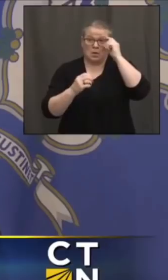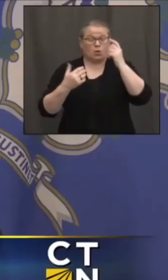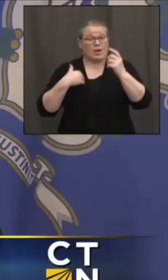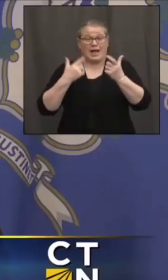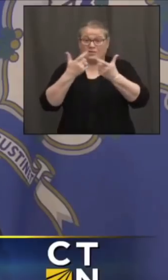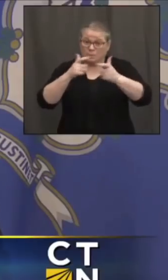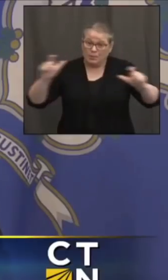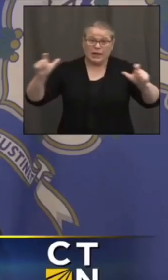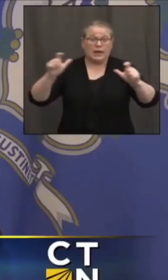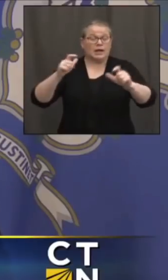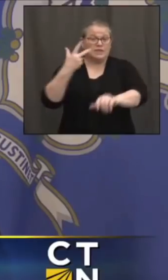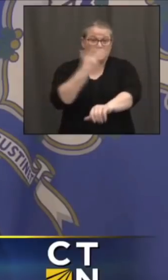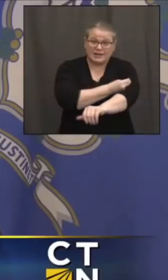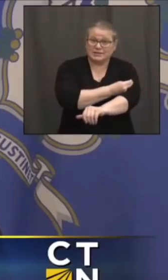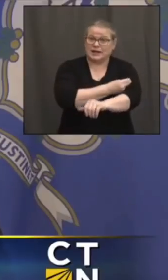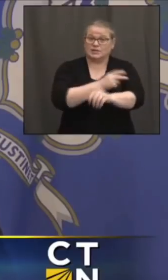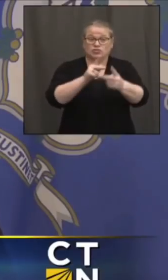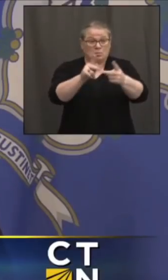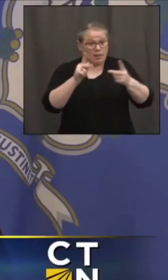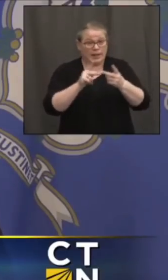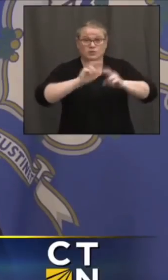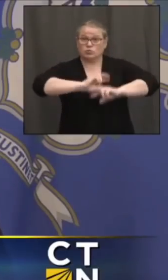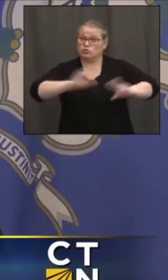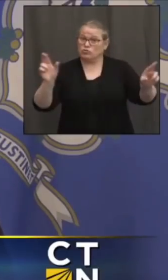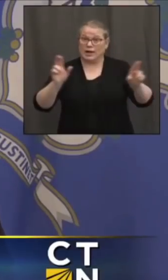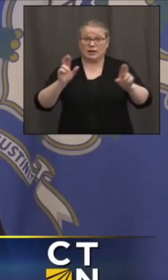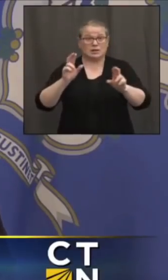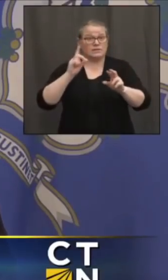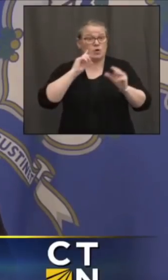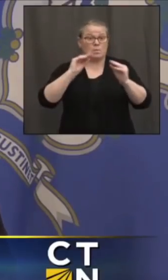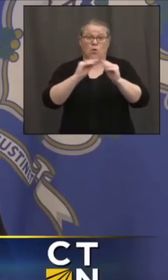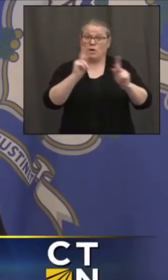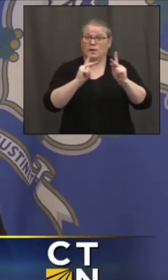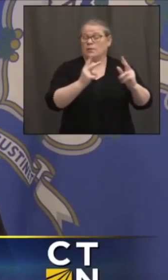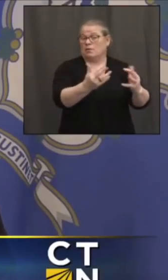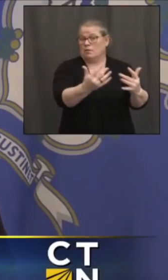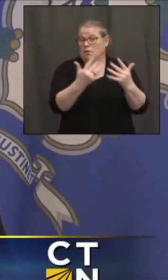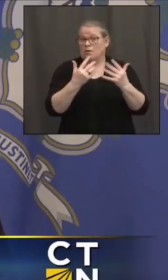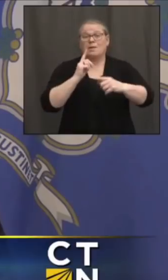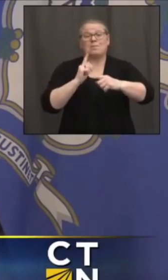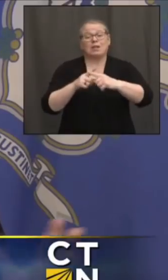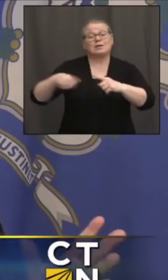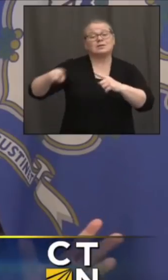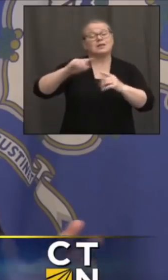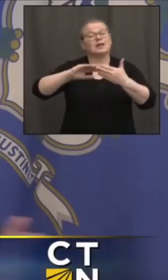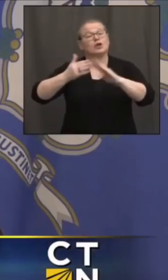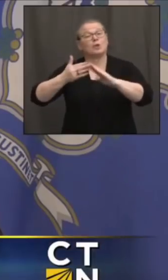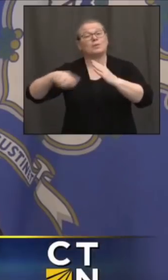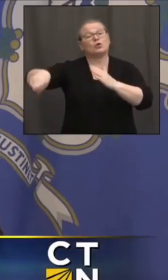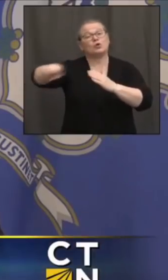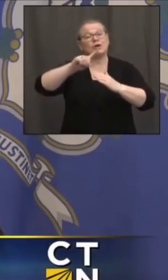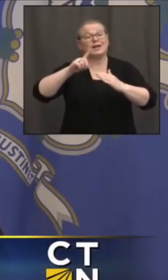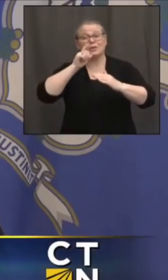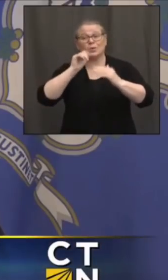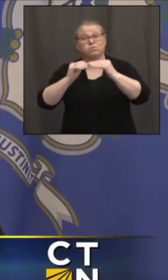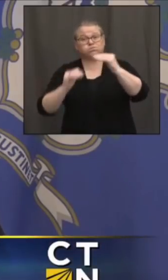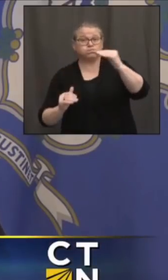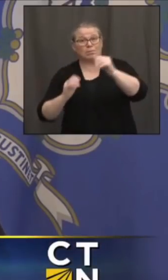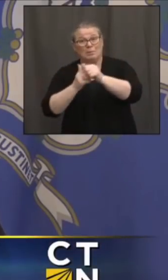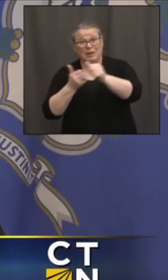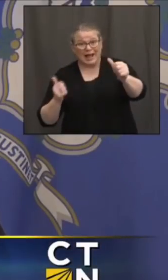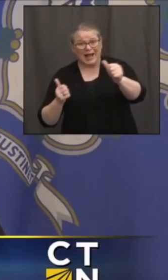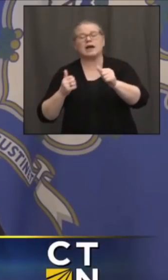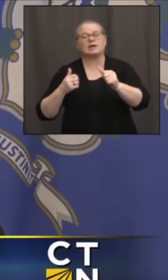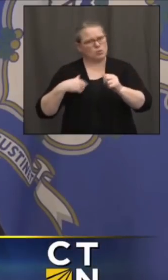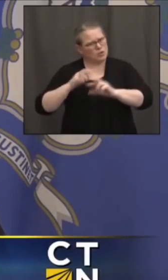going after the targeted and underserved communities. I think that's extraordinary good news. It helps us get through the